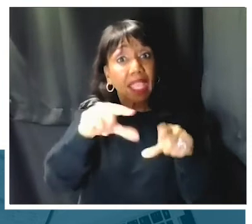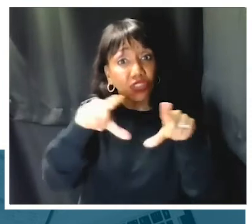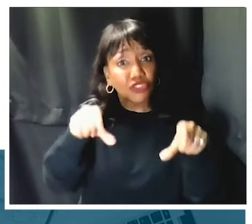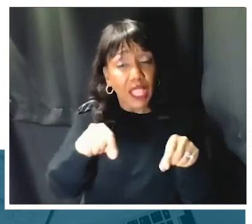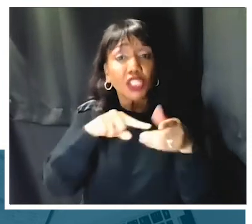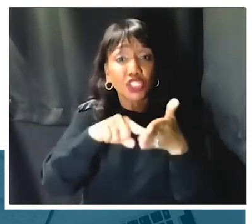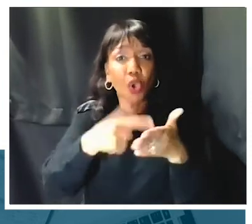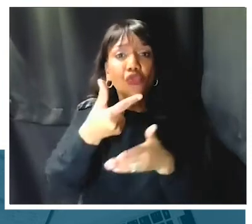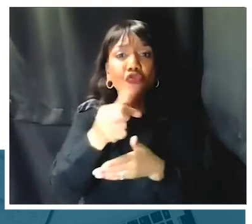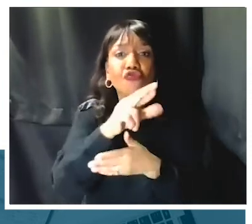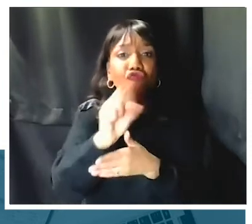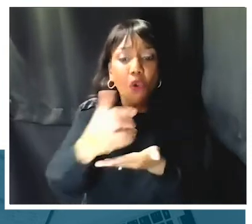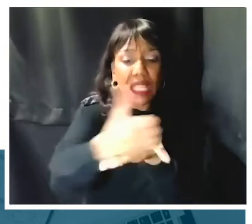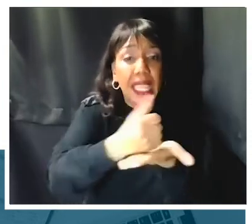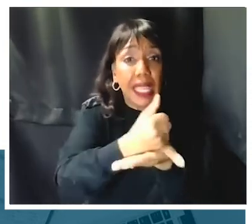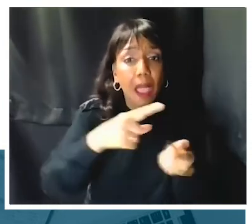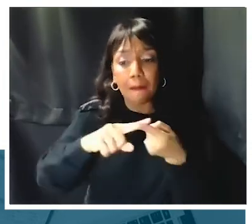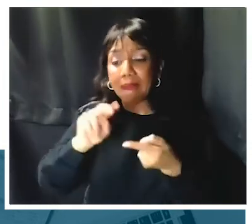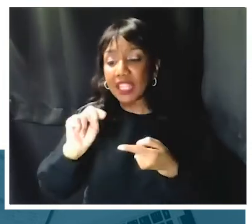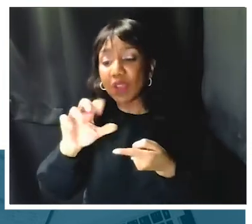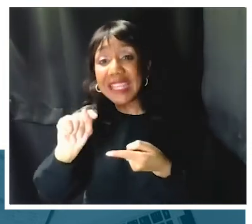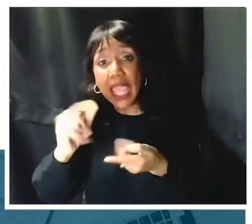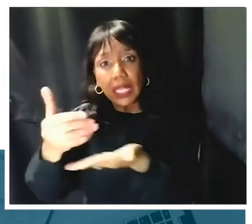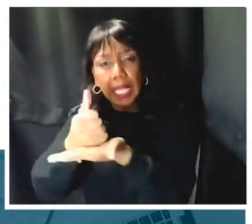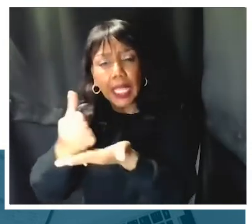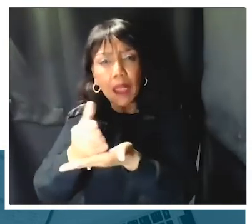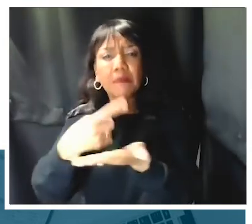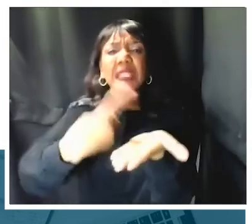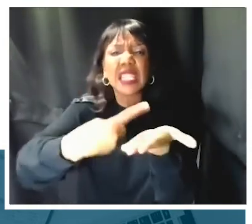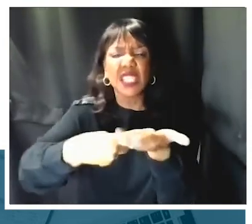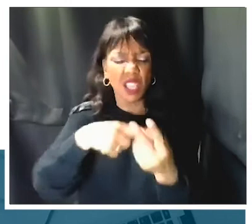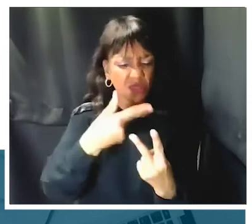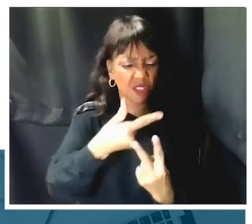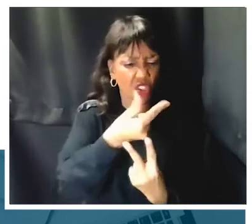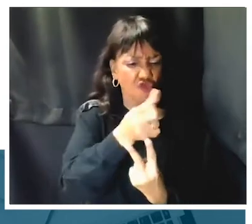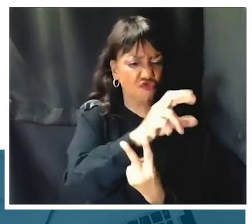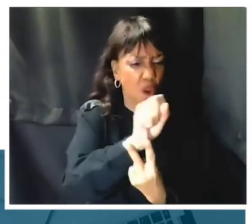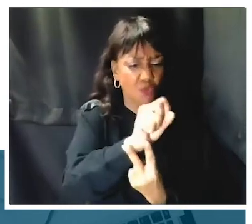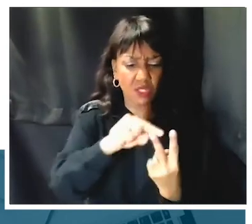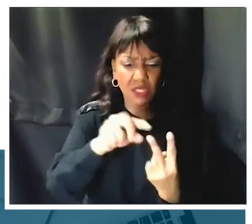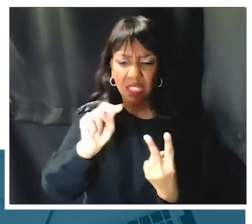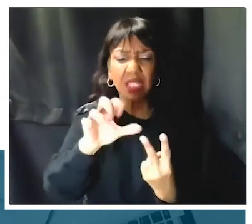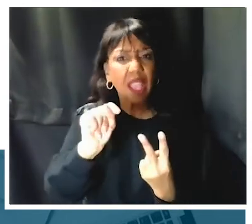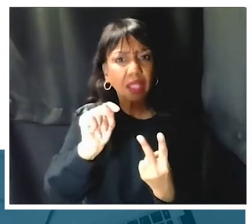usually shows your gross income and your net income. Let's discuss the difference between the two.